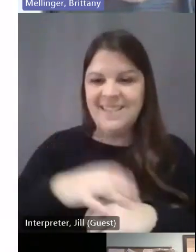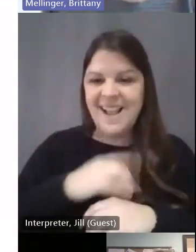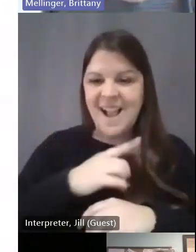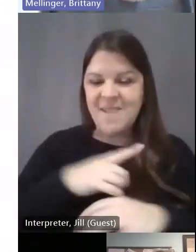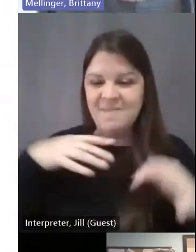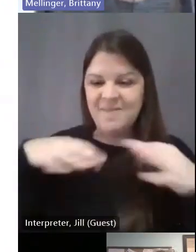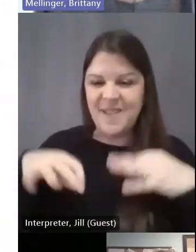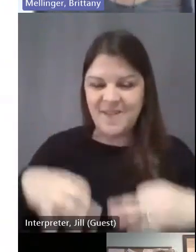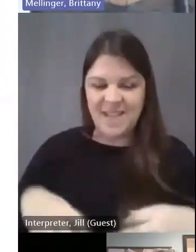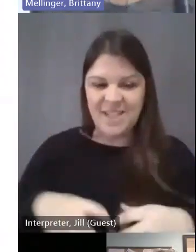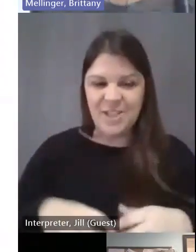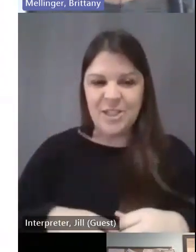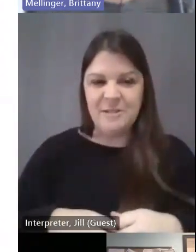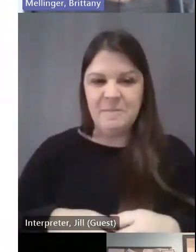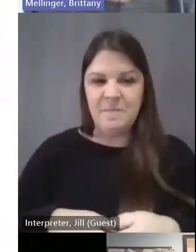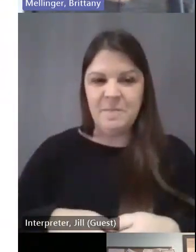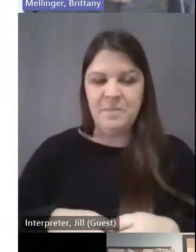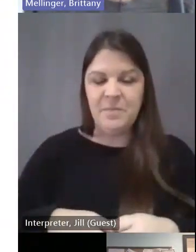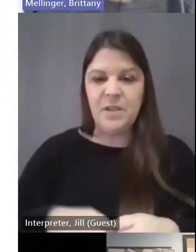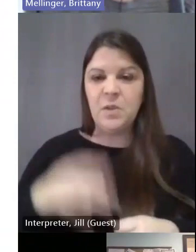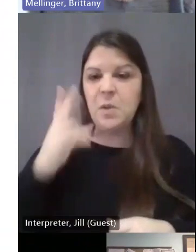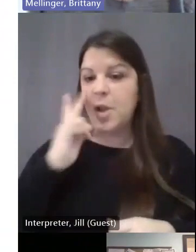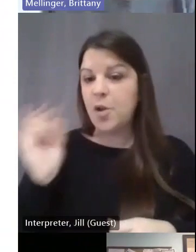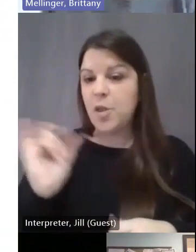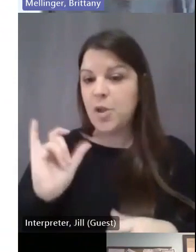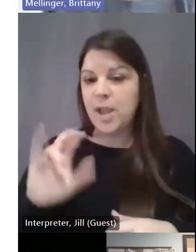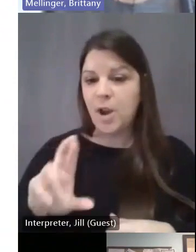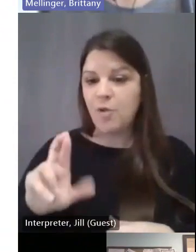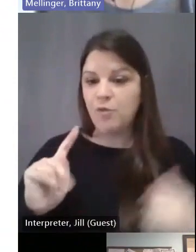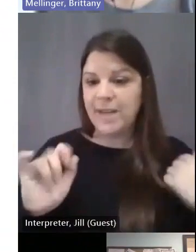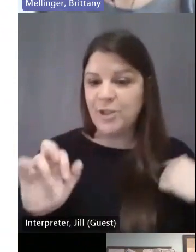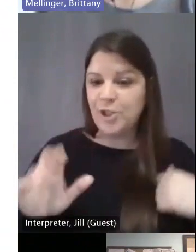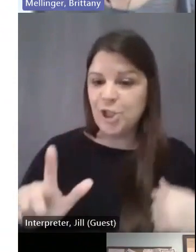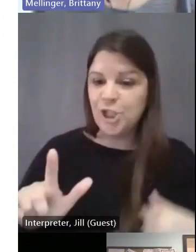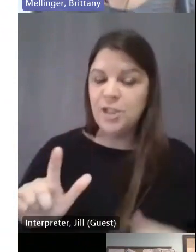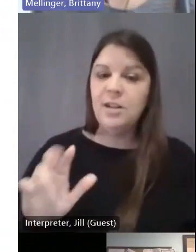definition. So that could look like a realtor who's